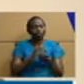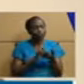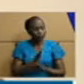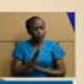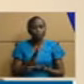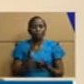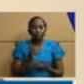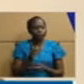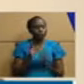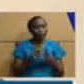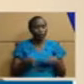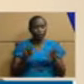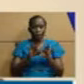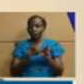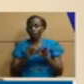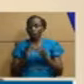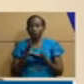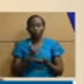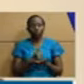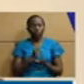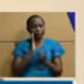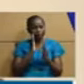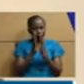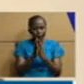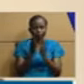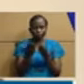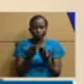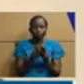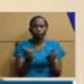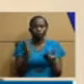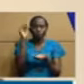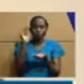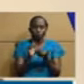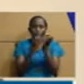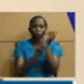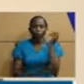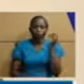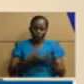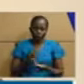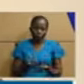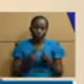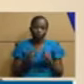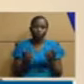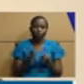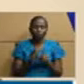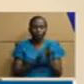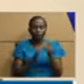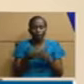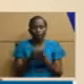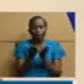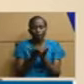development intervention because it directly reduces poverty, supports excluded citizens to access